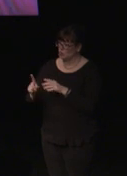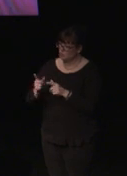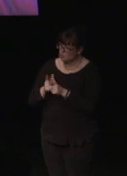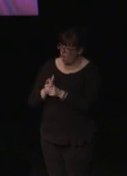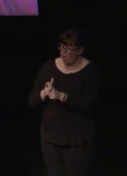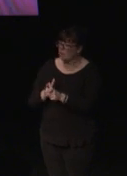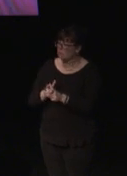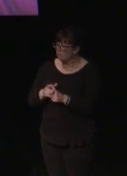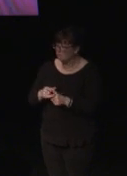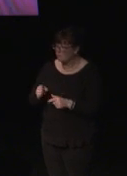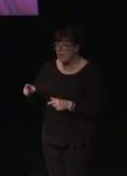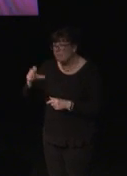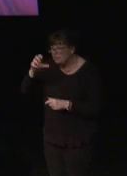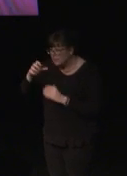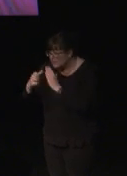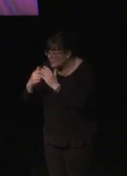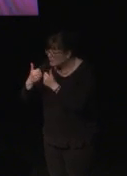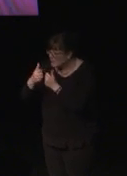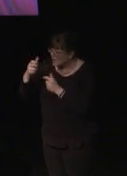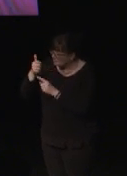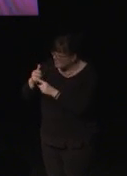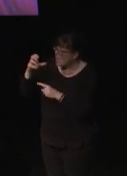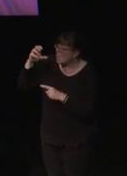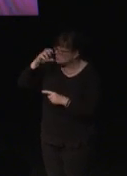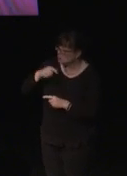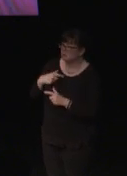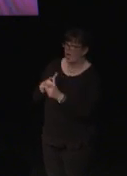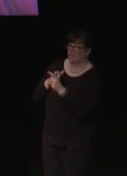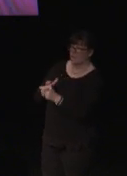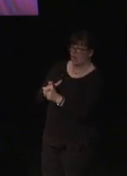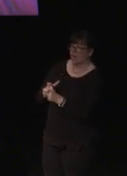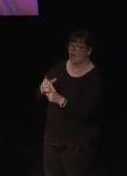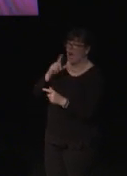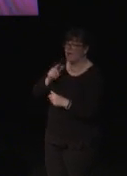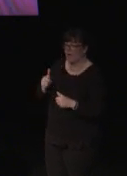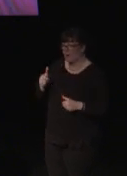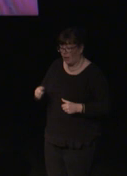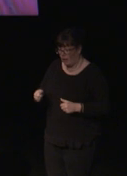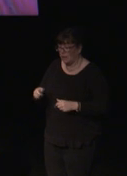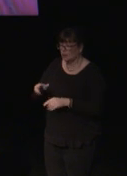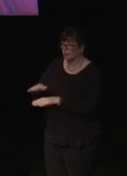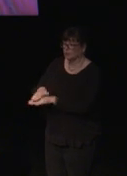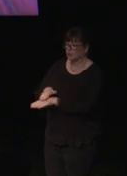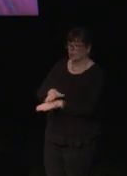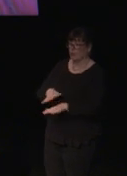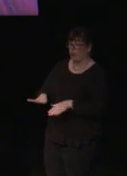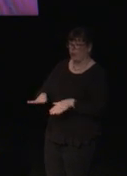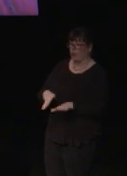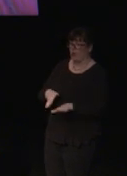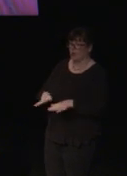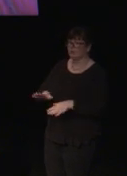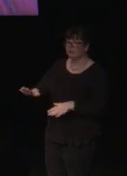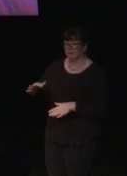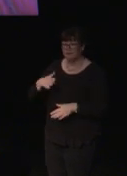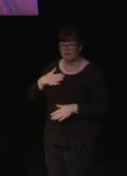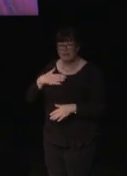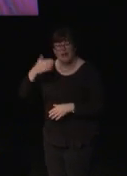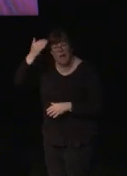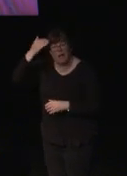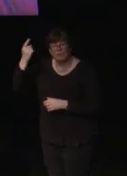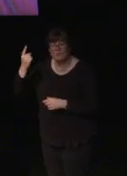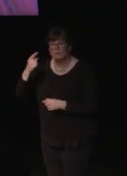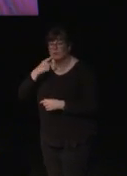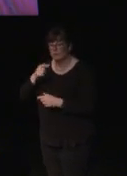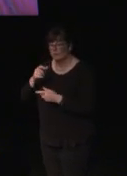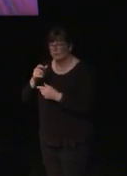the game assumes that I'm running. That's a great accessibility feature. I know someone who plays Fortnite specifically because